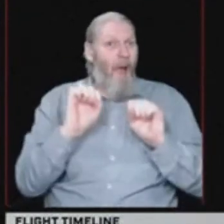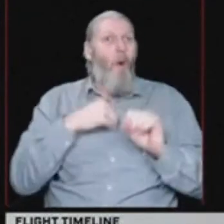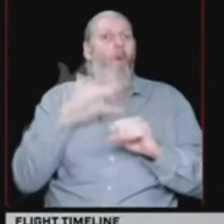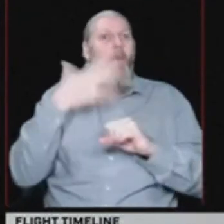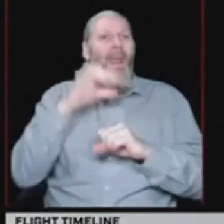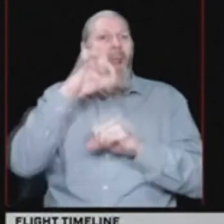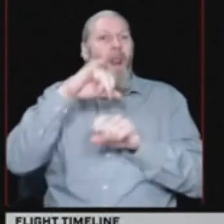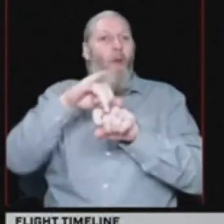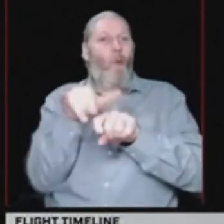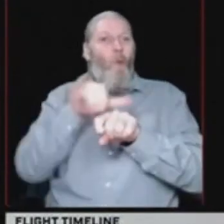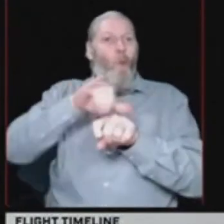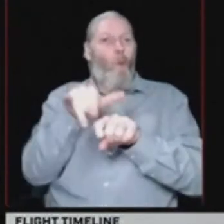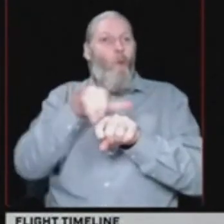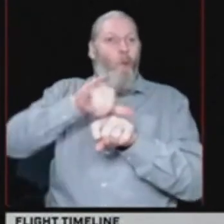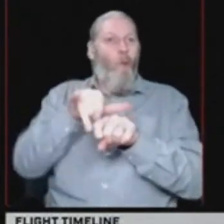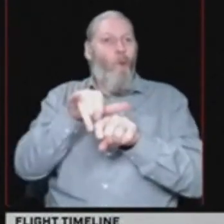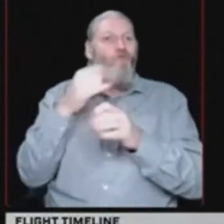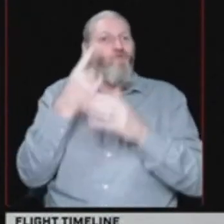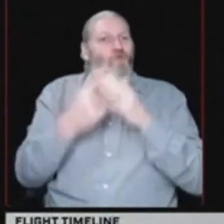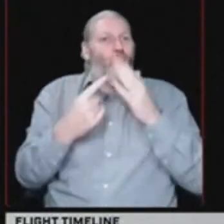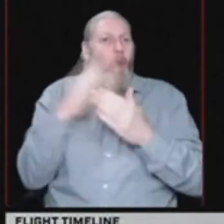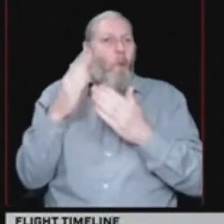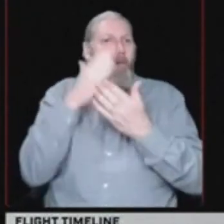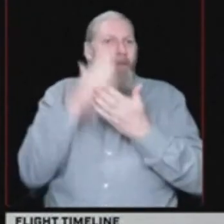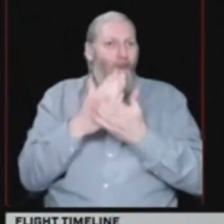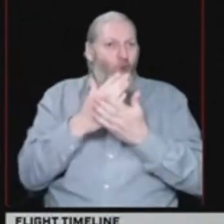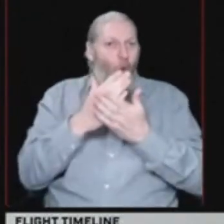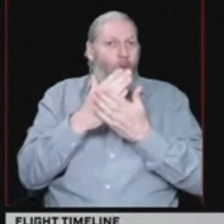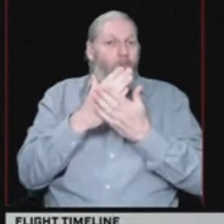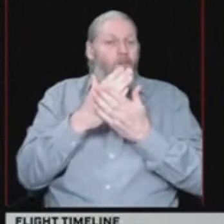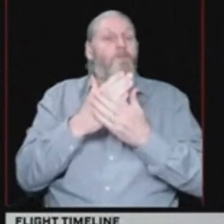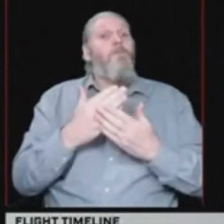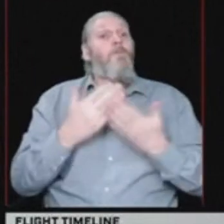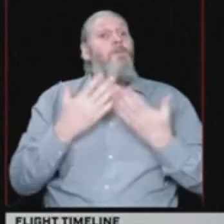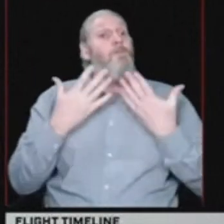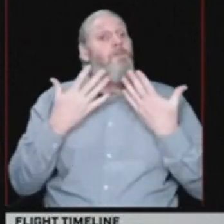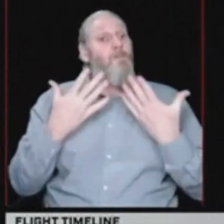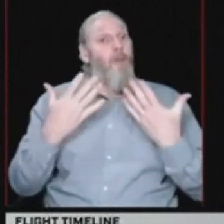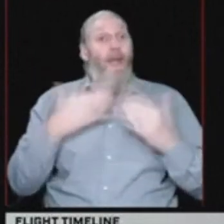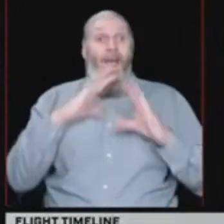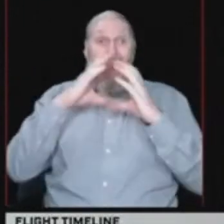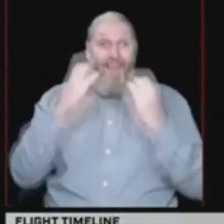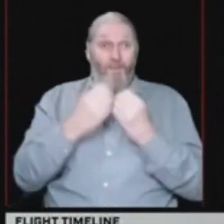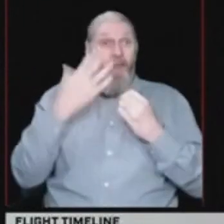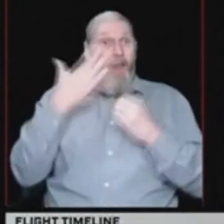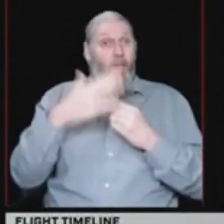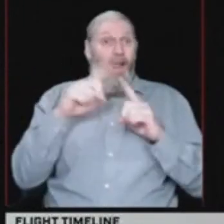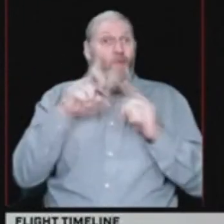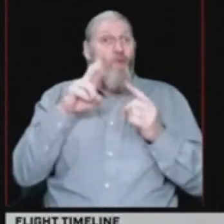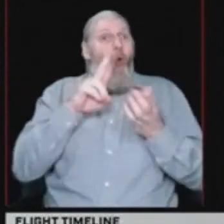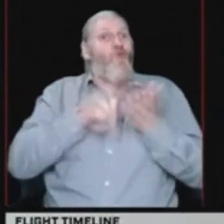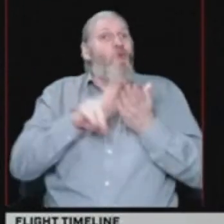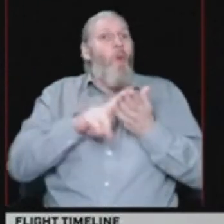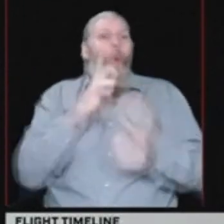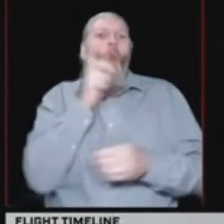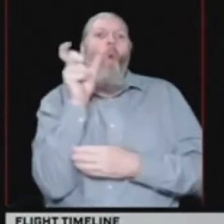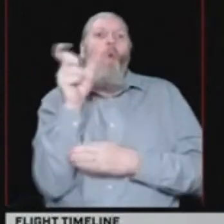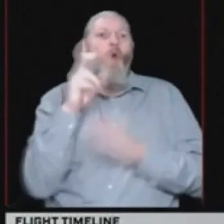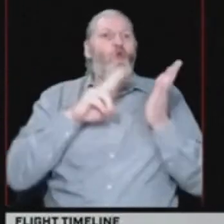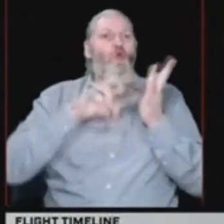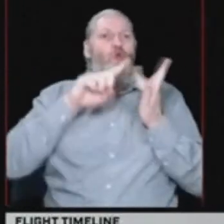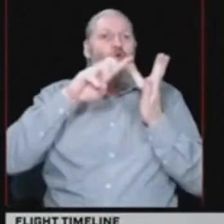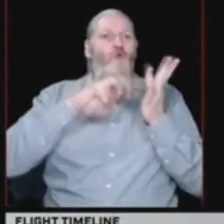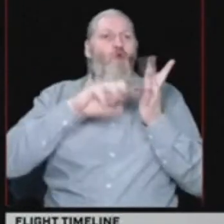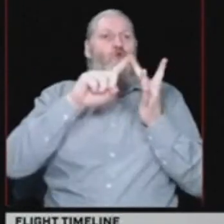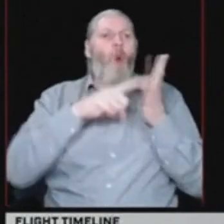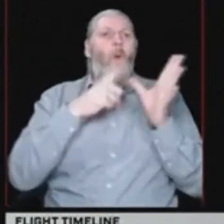that all worked nominal. We are tracking nominally. I keep saying nominal, which is a good thing. We are tracking nominally on